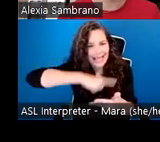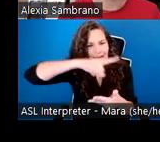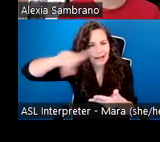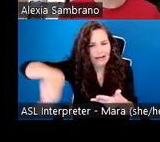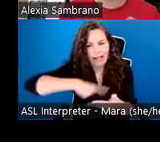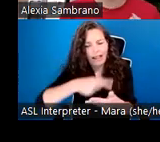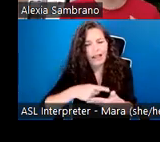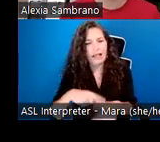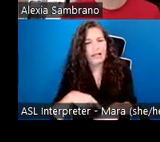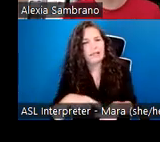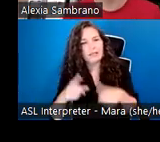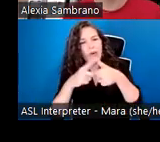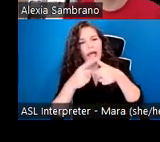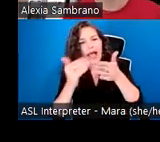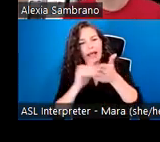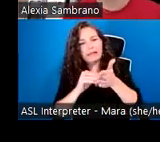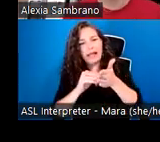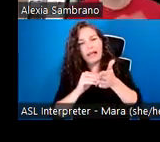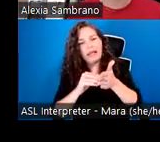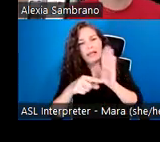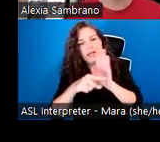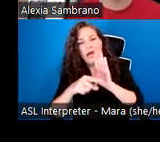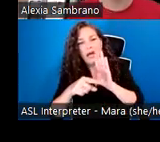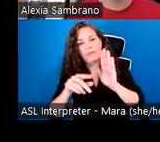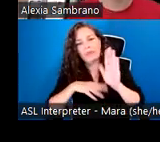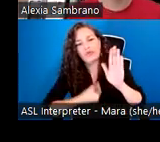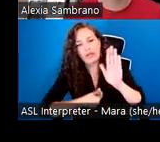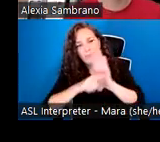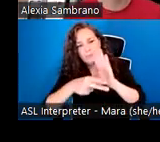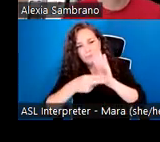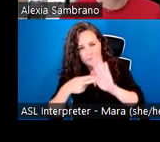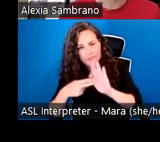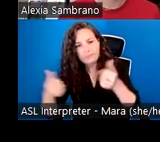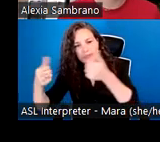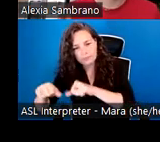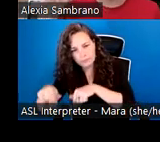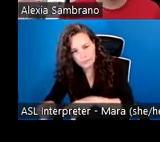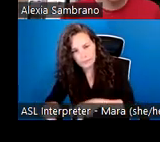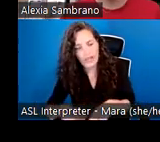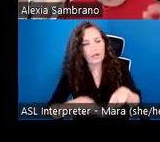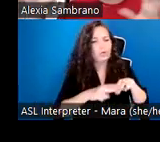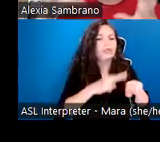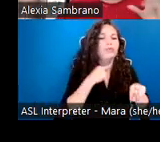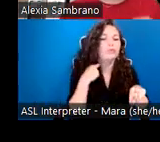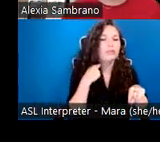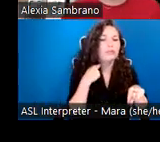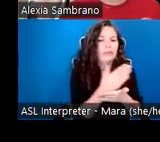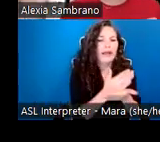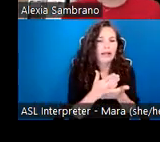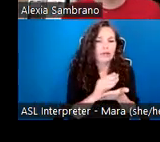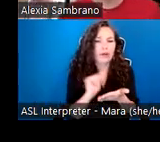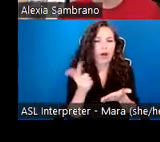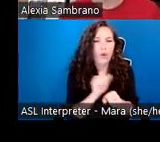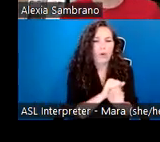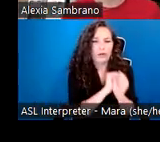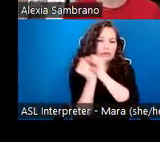discuss anti-trans stigma, denial of opportunities, and increased risk factors. So all of this they work together, and you can't